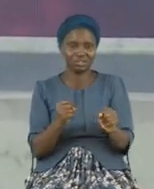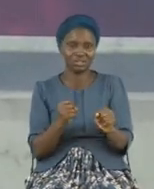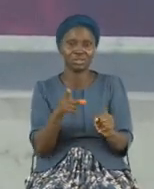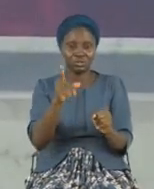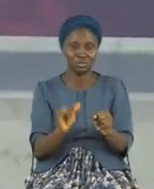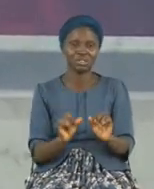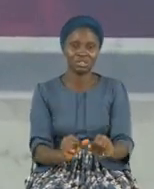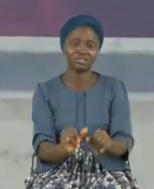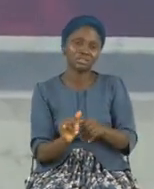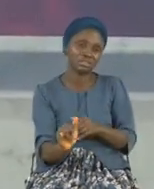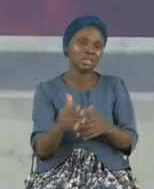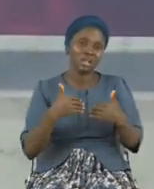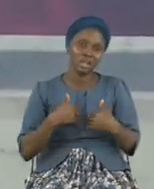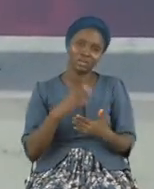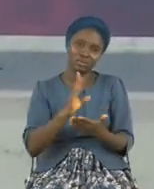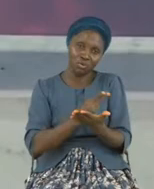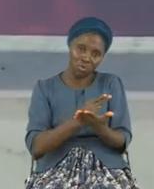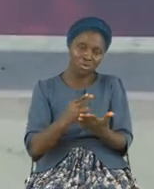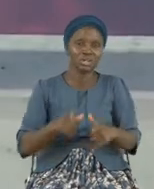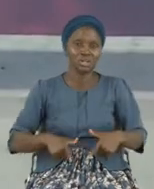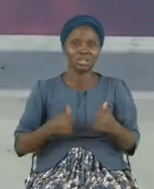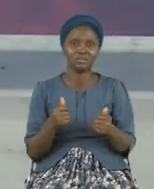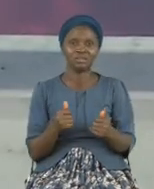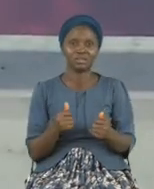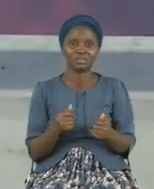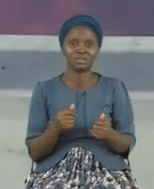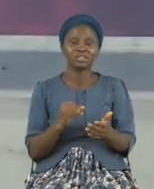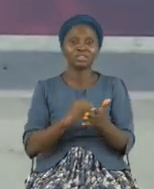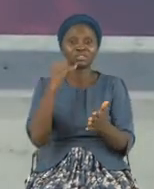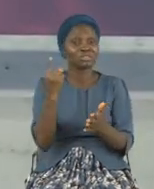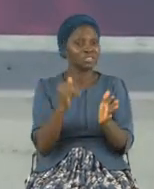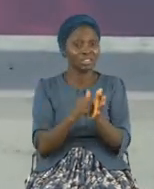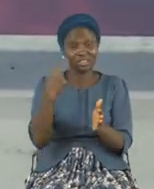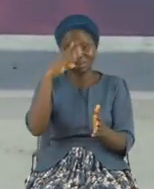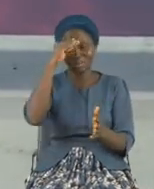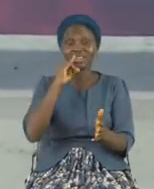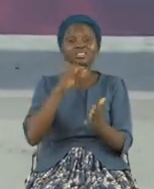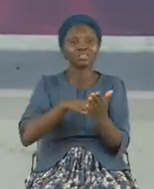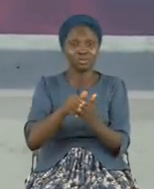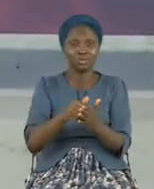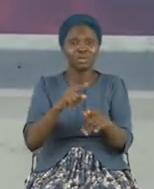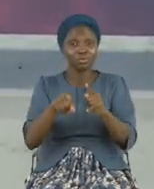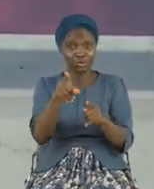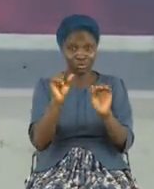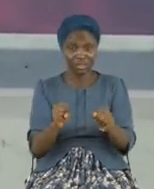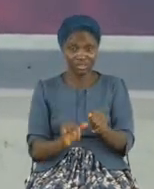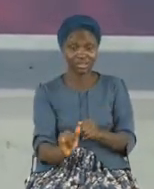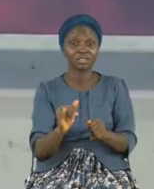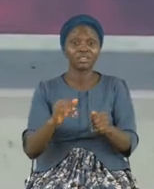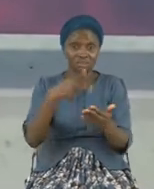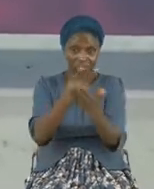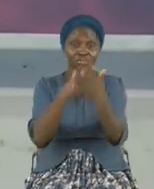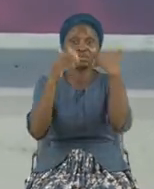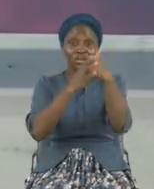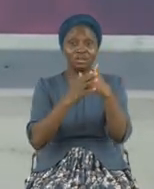holy life, only that his might is weak. But he can still go to heaven if he dies.